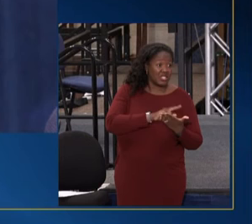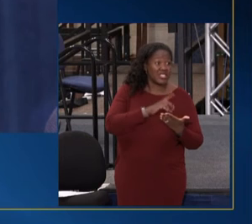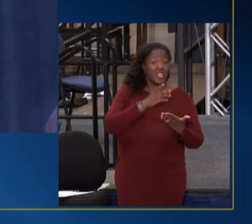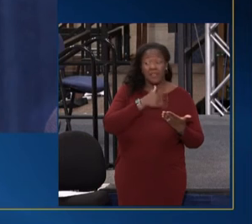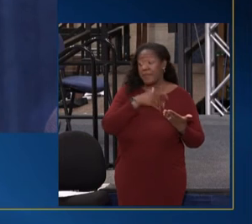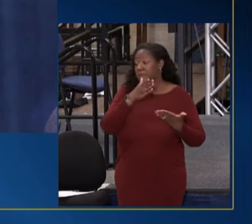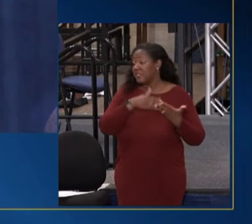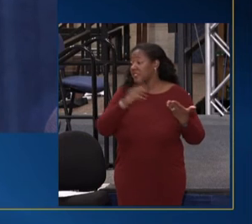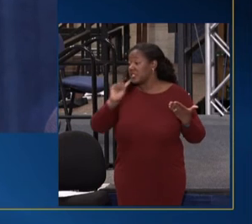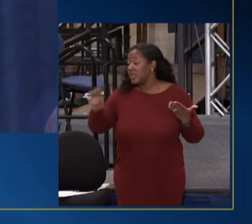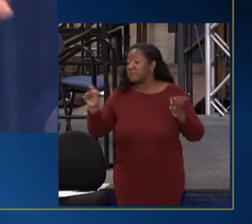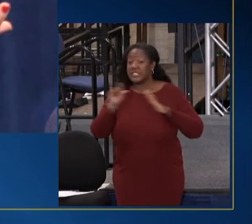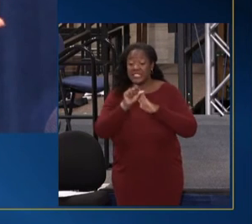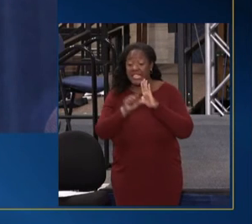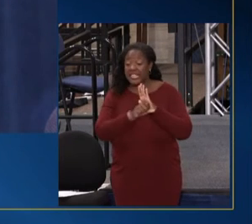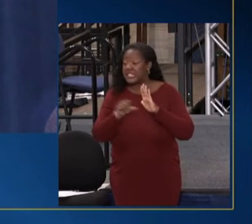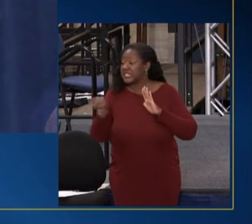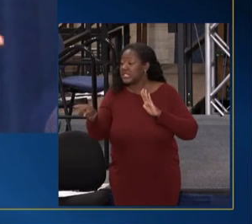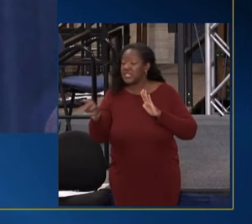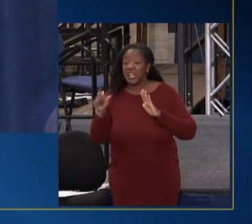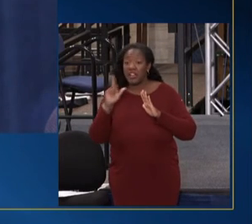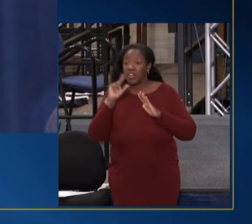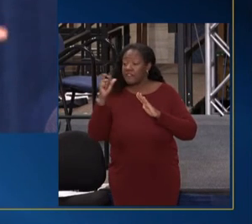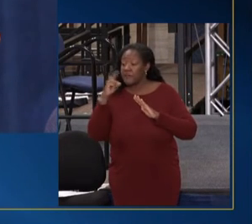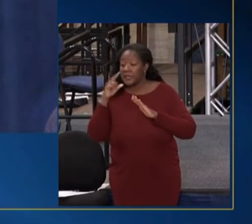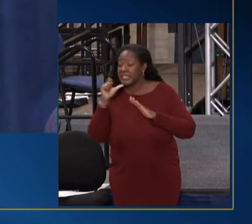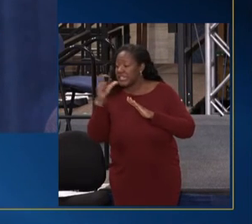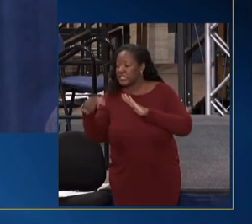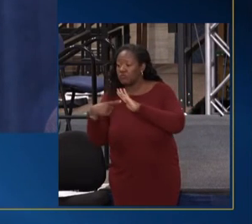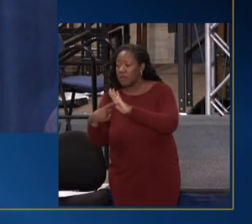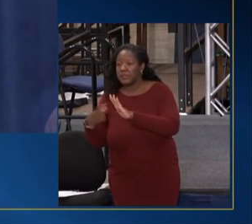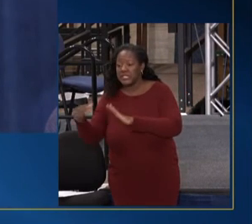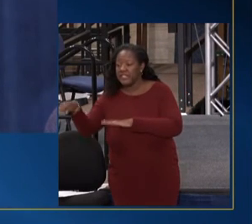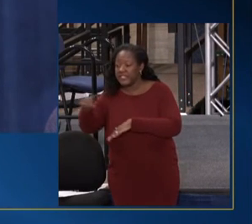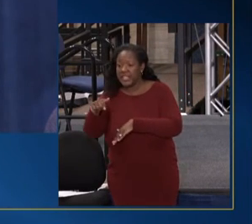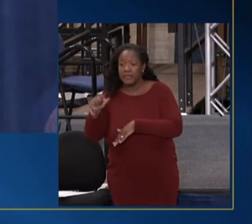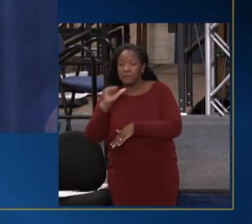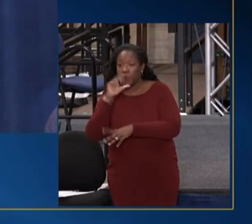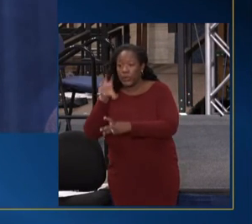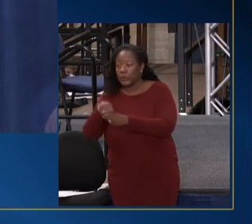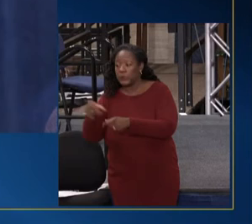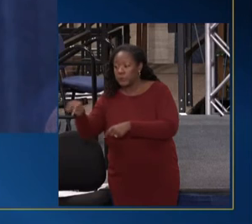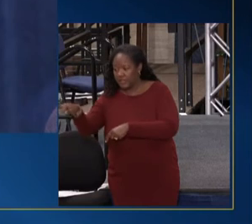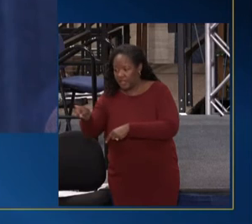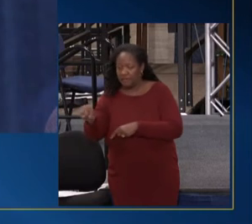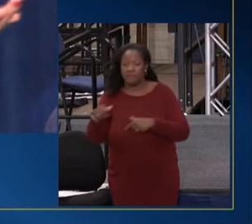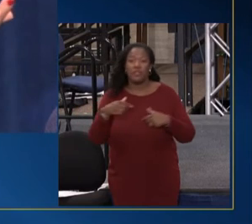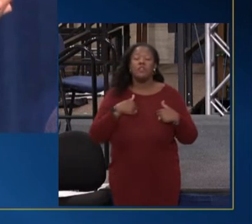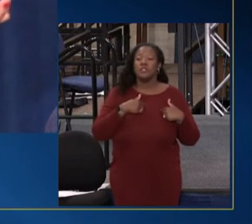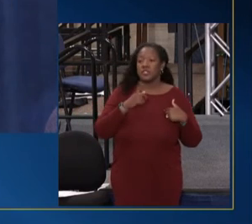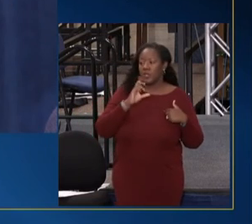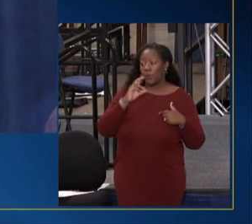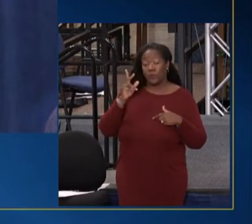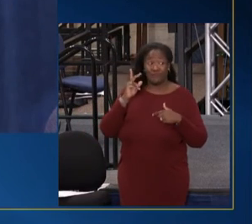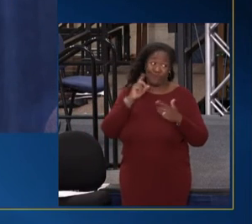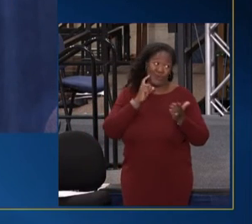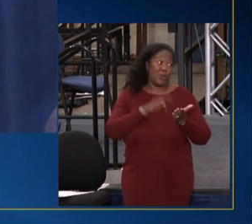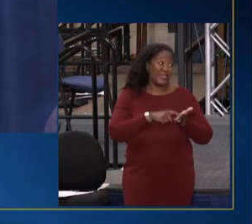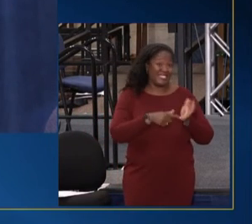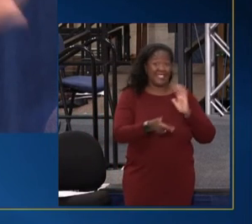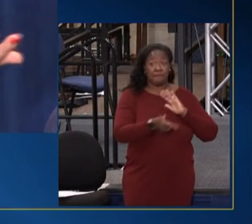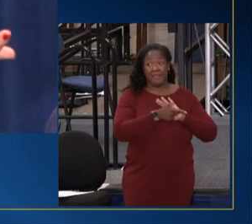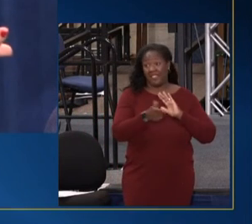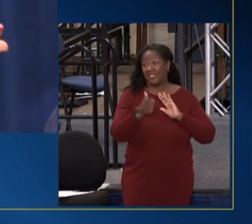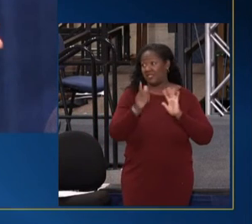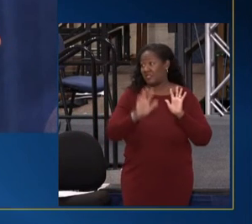don't necessarily represent them or include them or think about them. And I think, you know, we're seeing bans across the country, right? That's